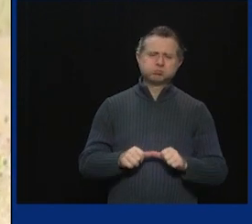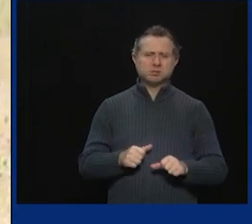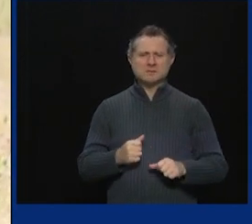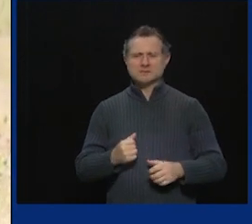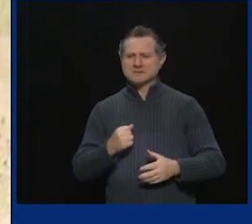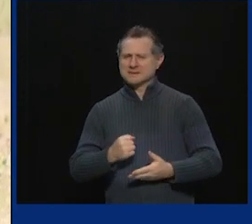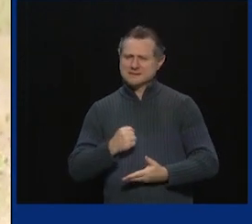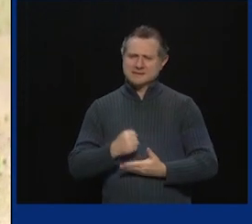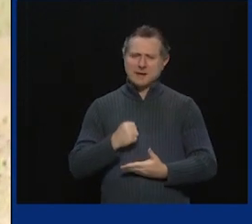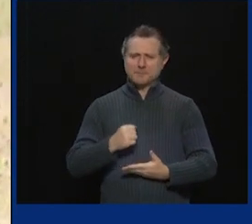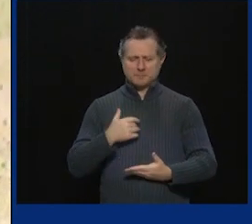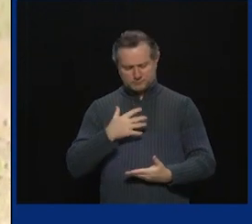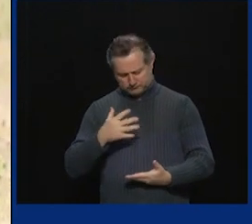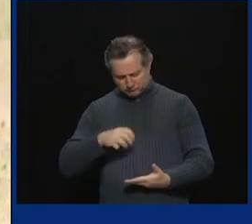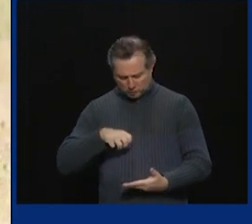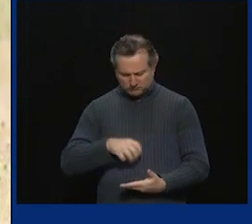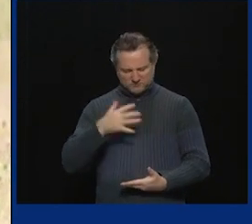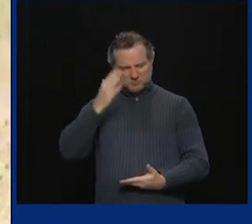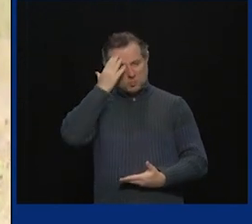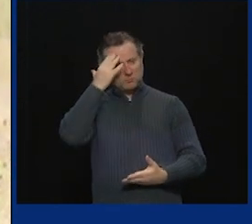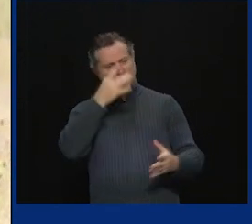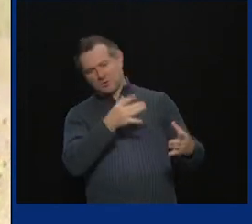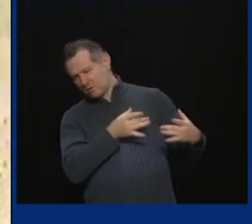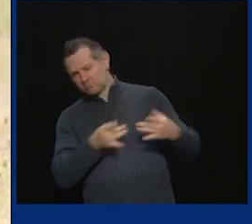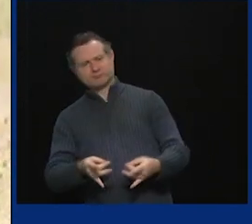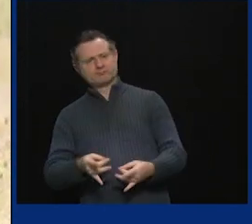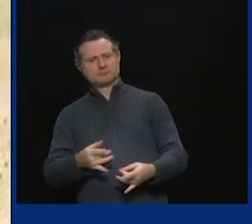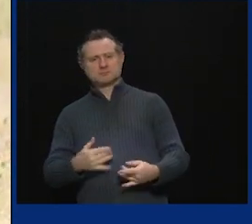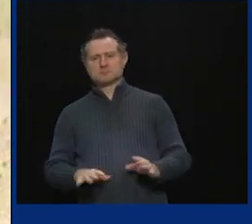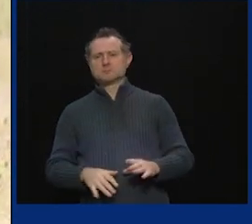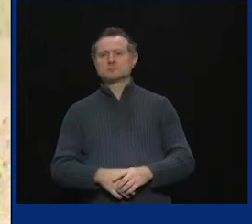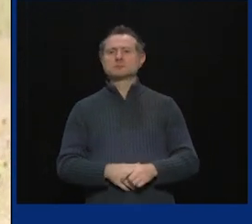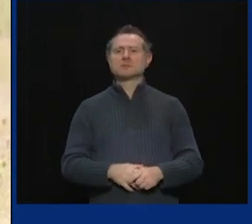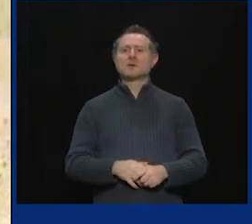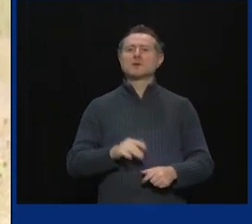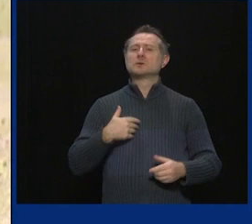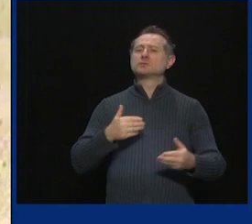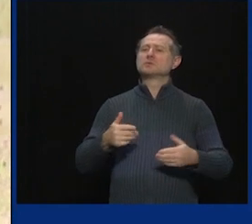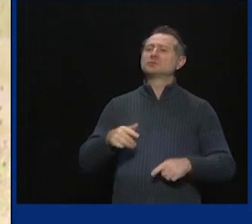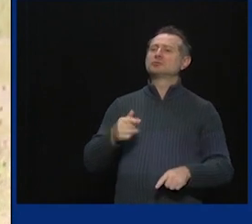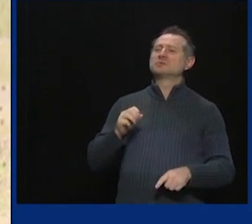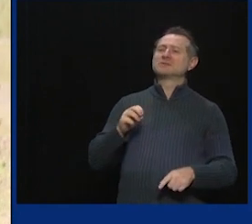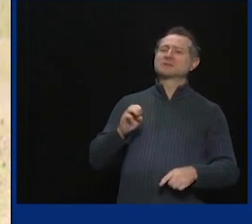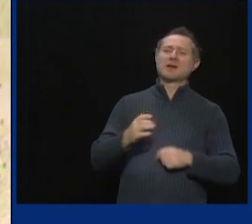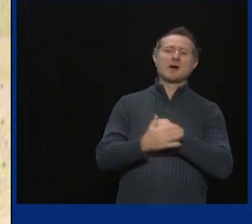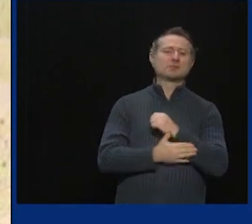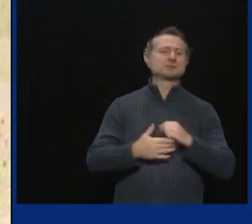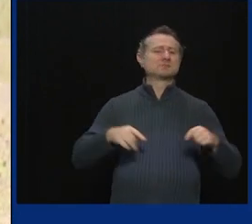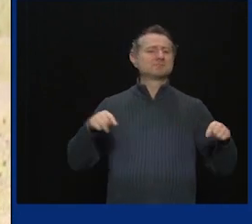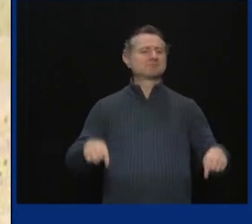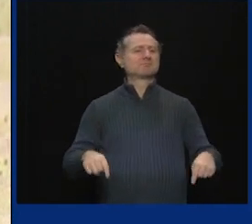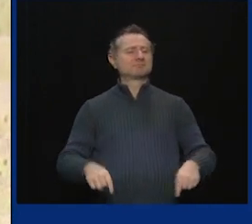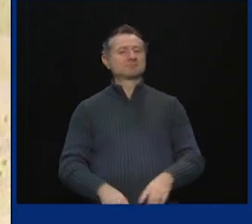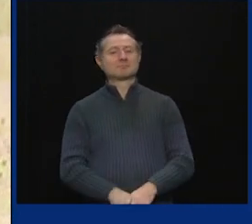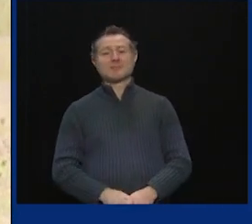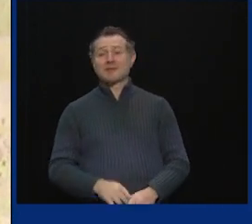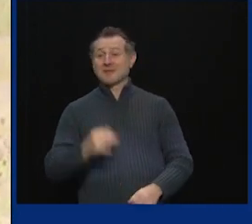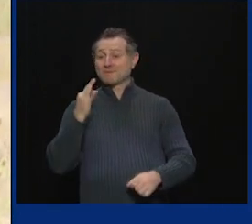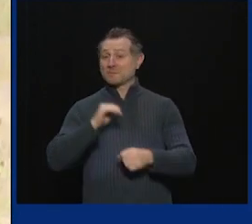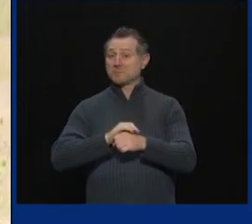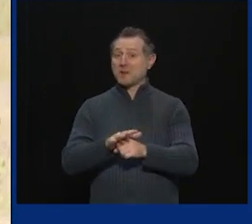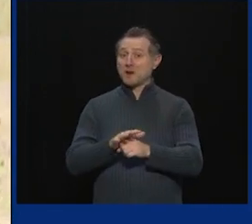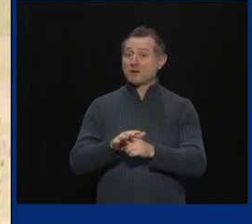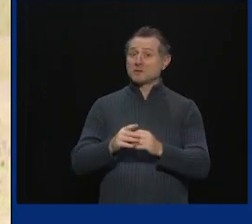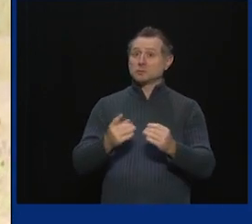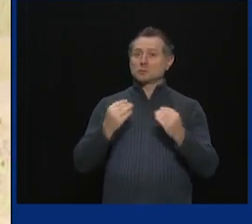again, a lasting and indelible stamp on our future right here in Genesee County. If the pandemic has taught us anything,